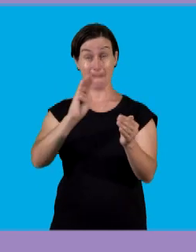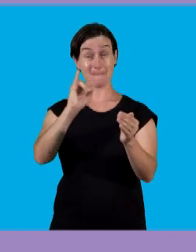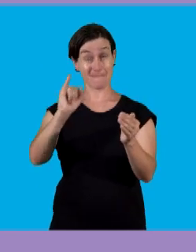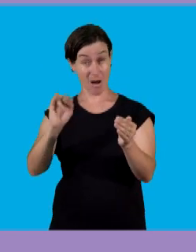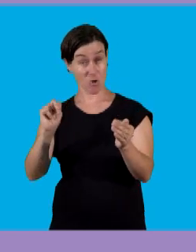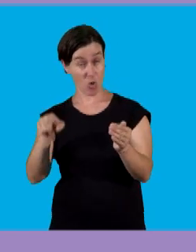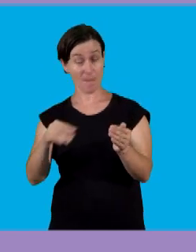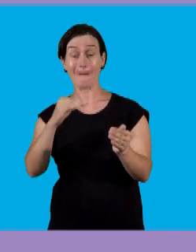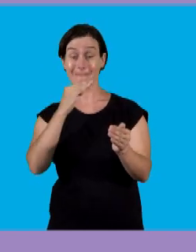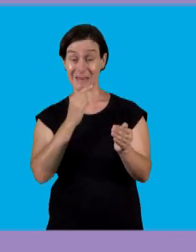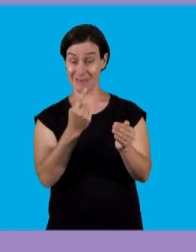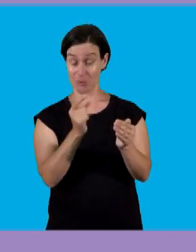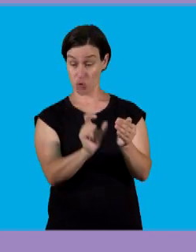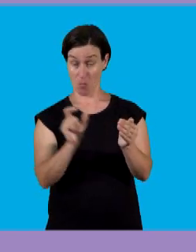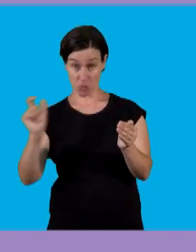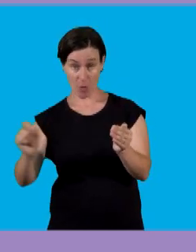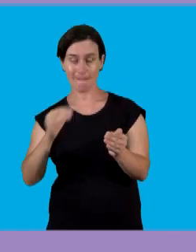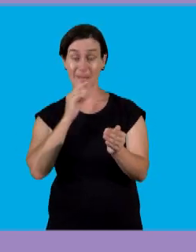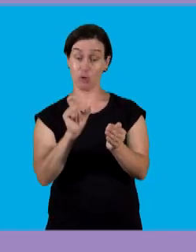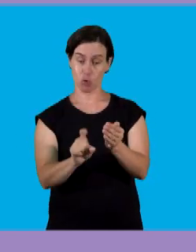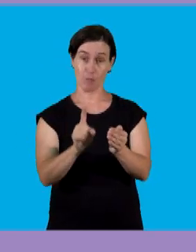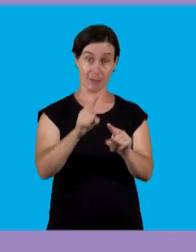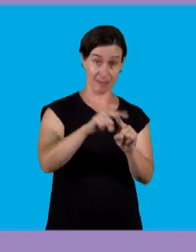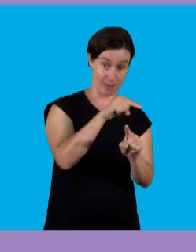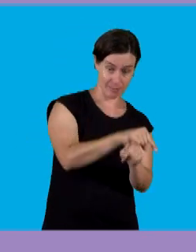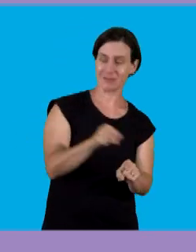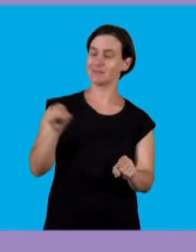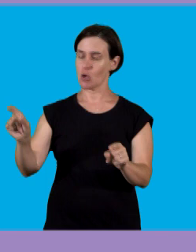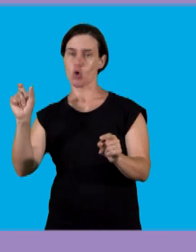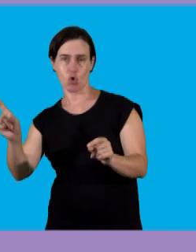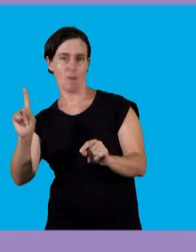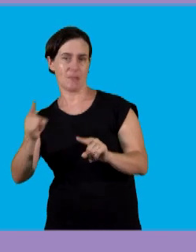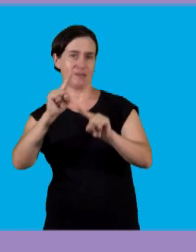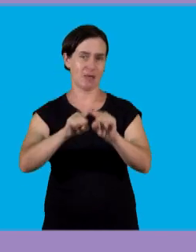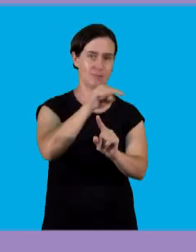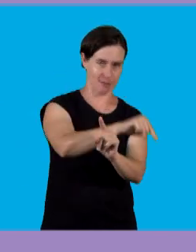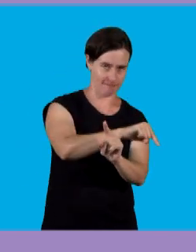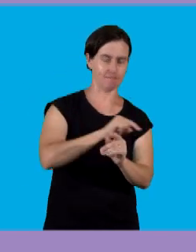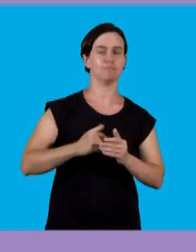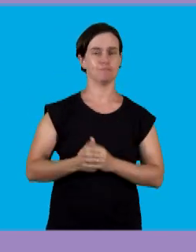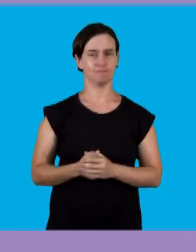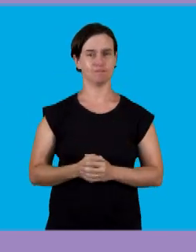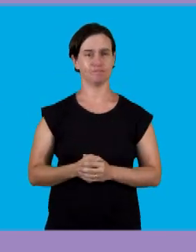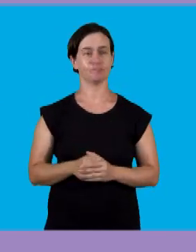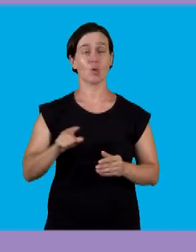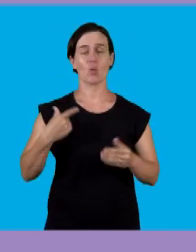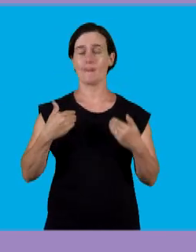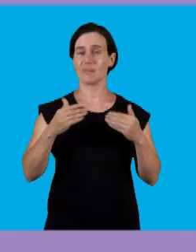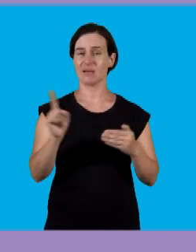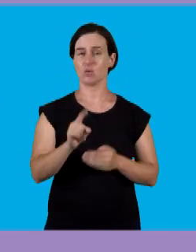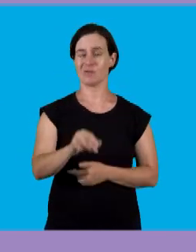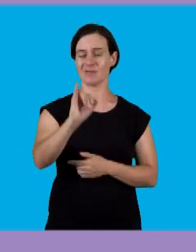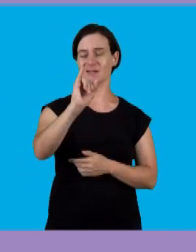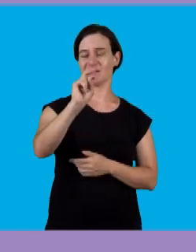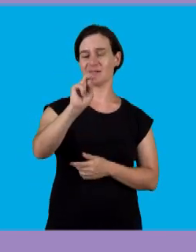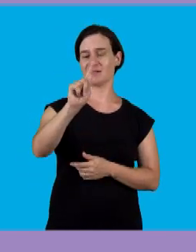the binomial multiplies with that monomial. So let's go ahead and multiply. We are going to start with the integers, and if